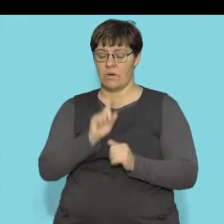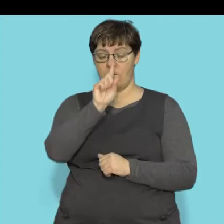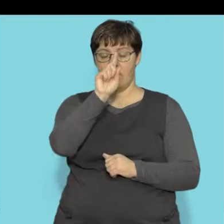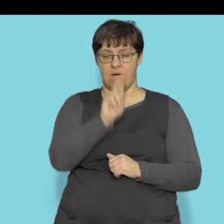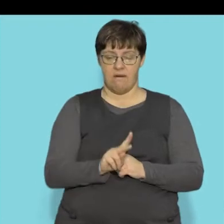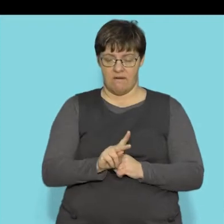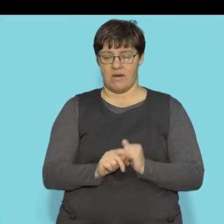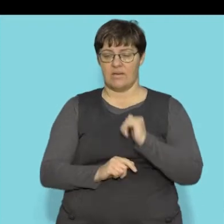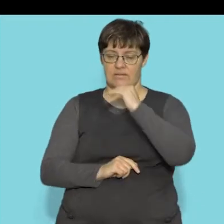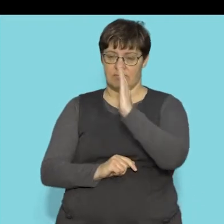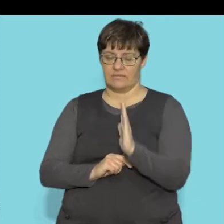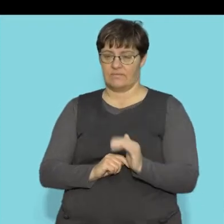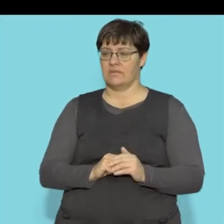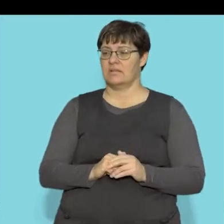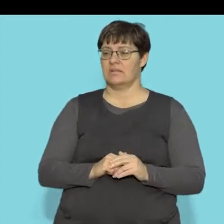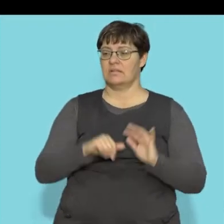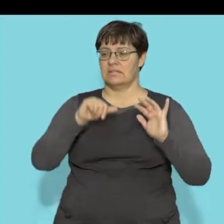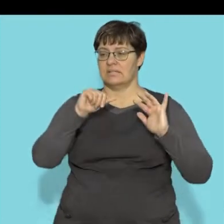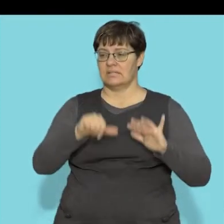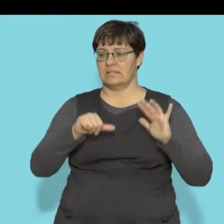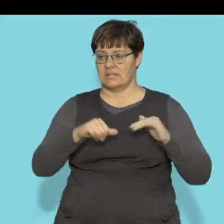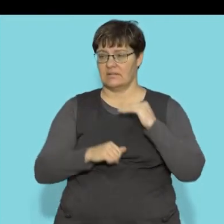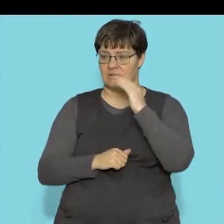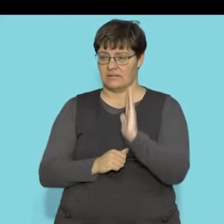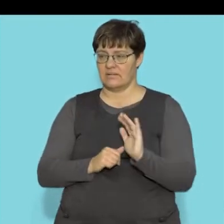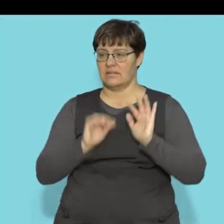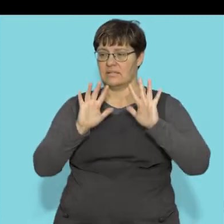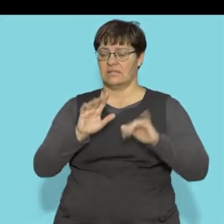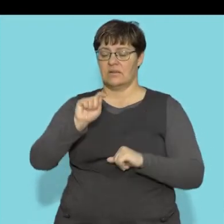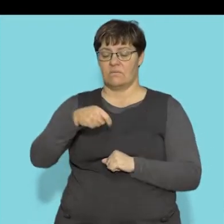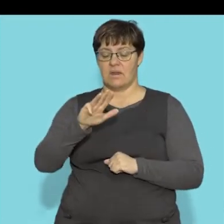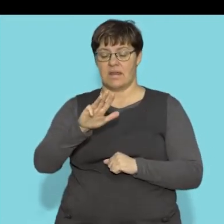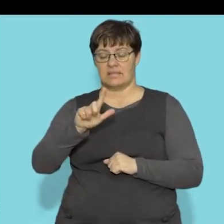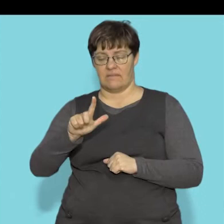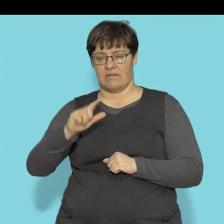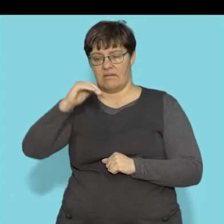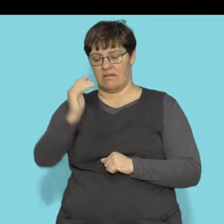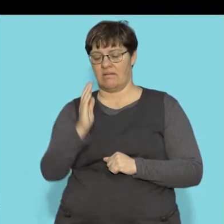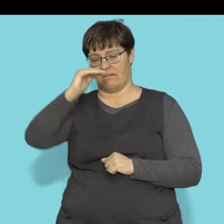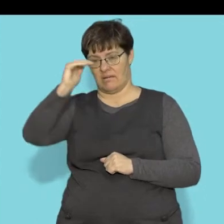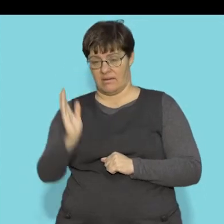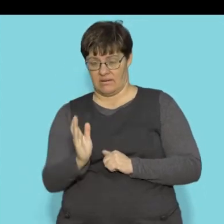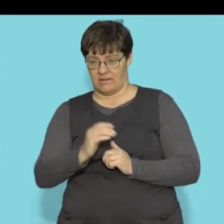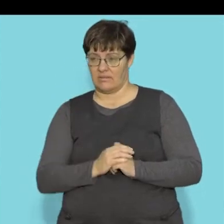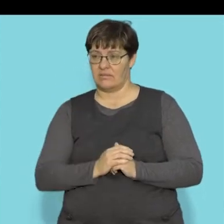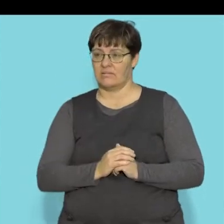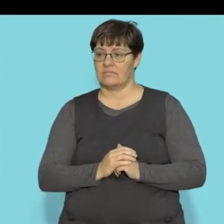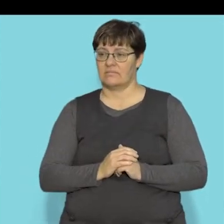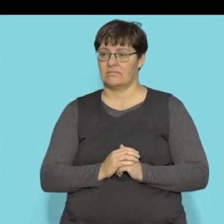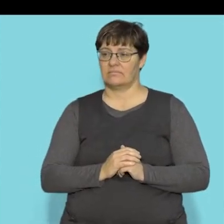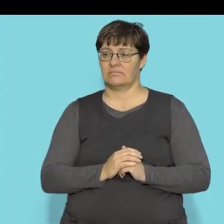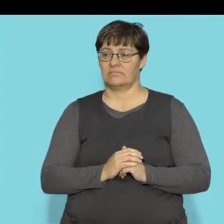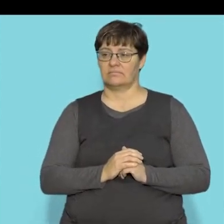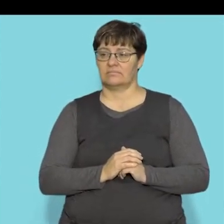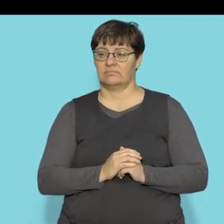plus 2 times a half multiplied by 16 multiplied